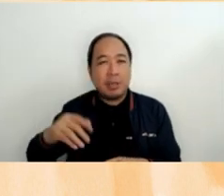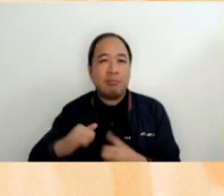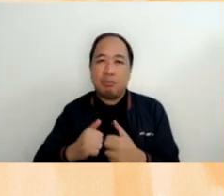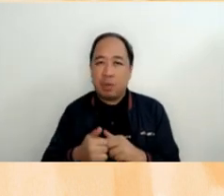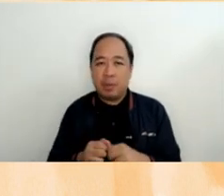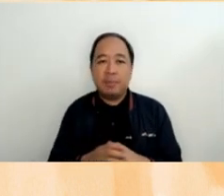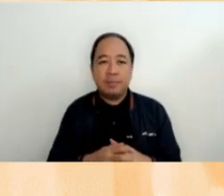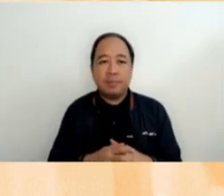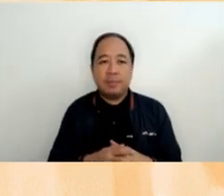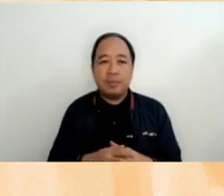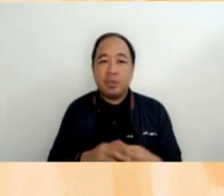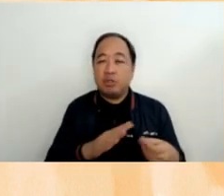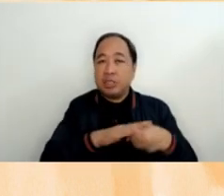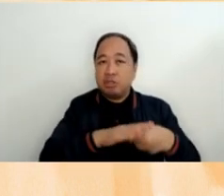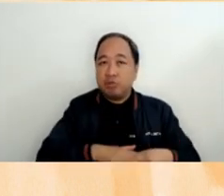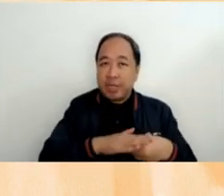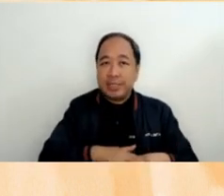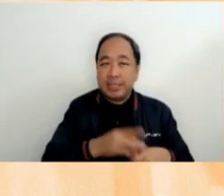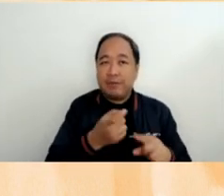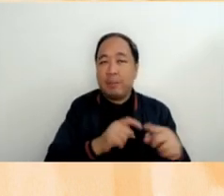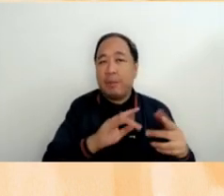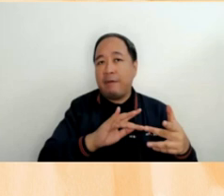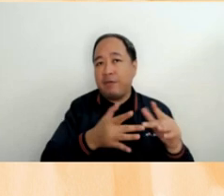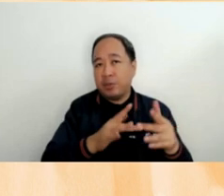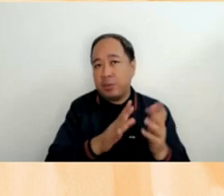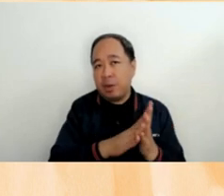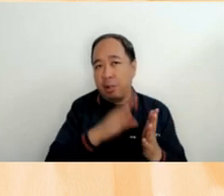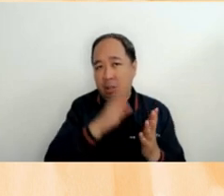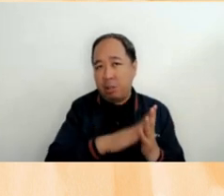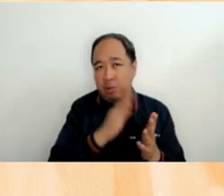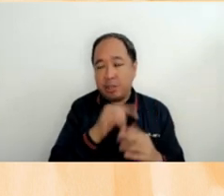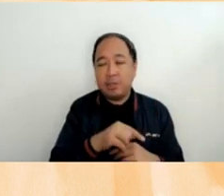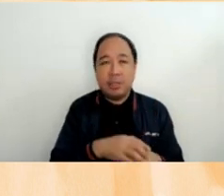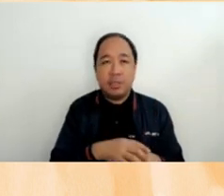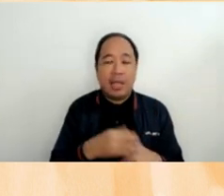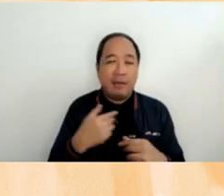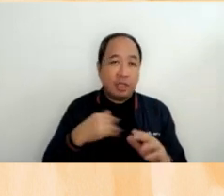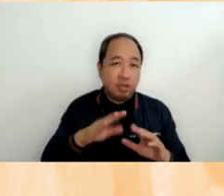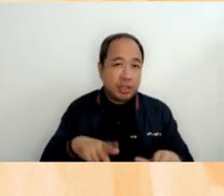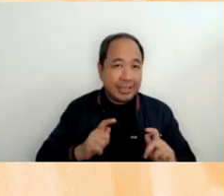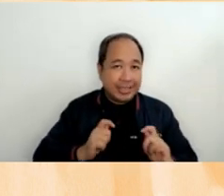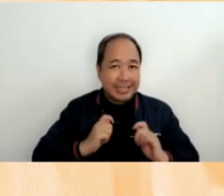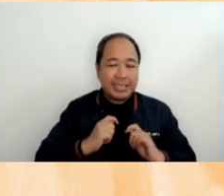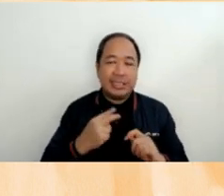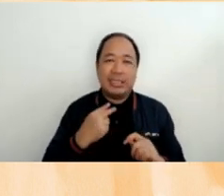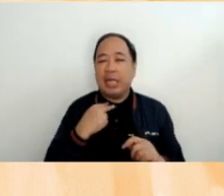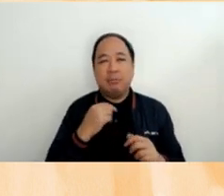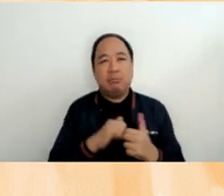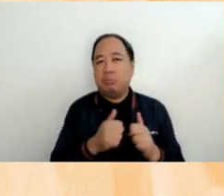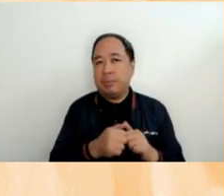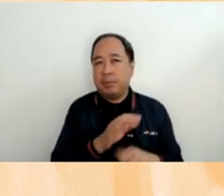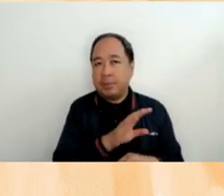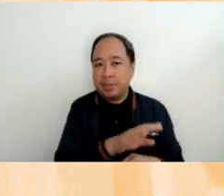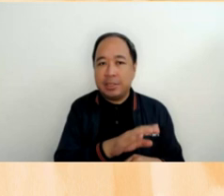also stress brought about by virtual learning, with children and teens having problems about their